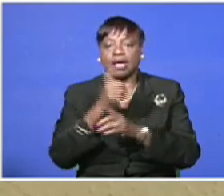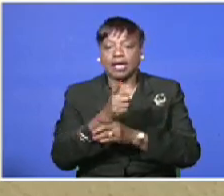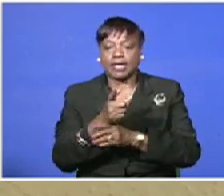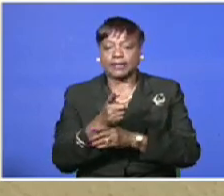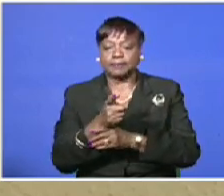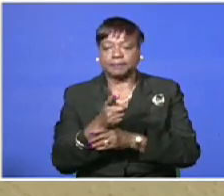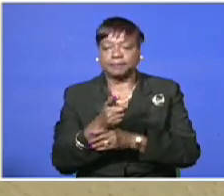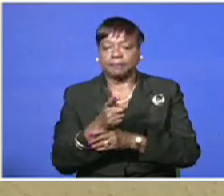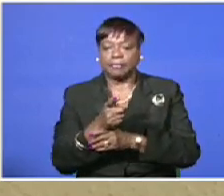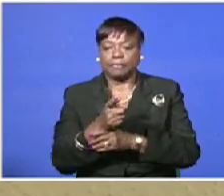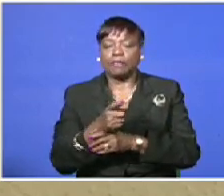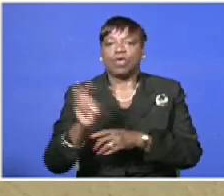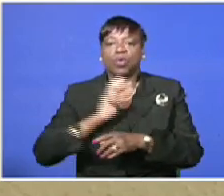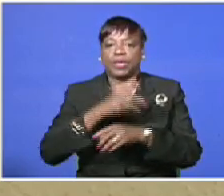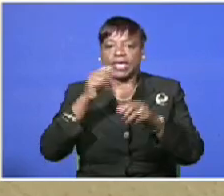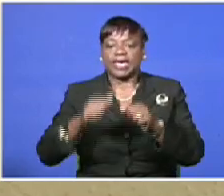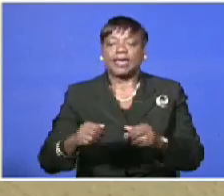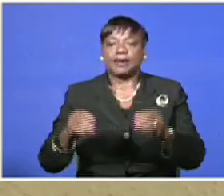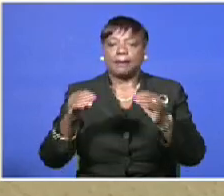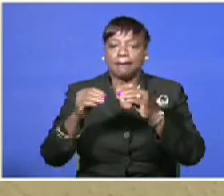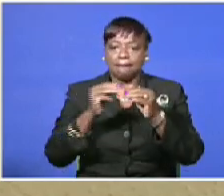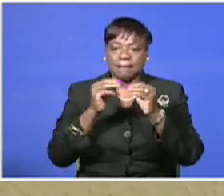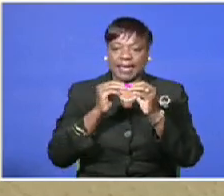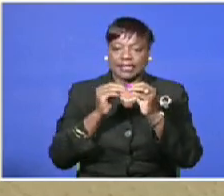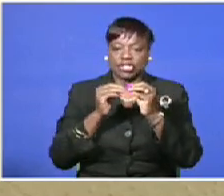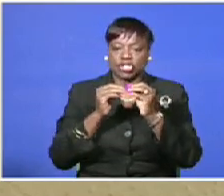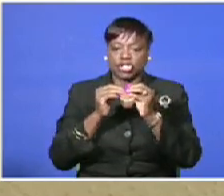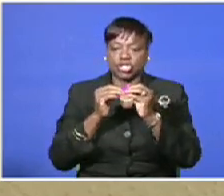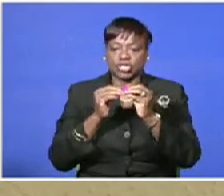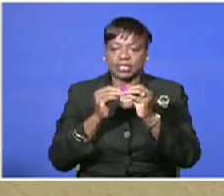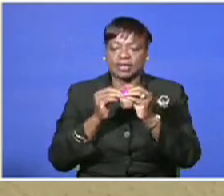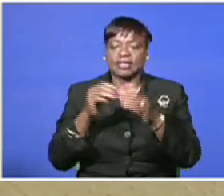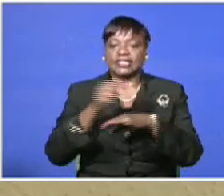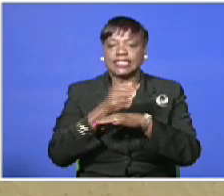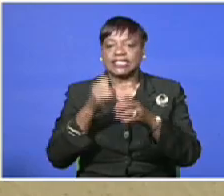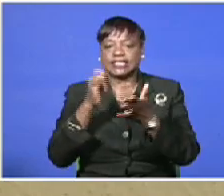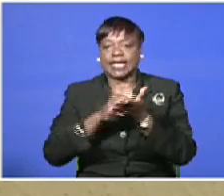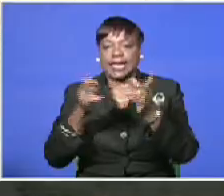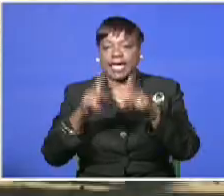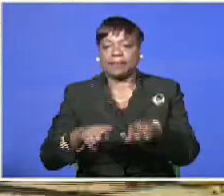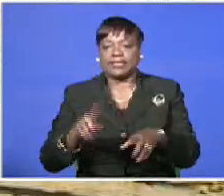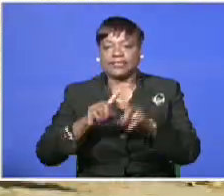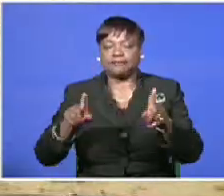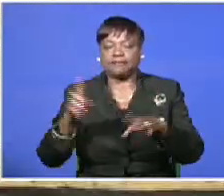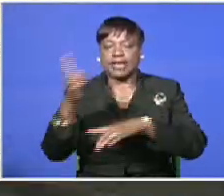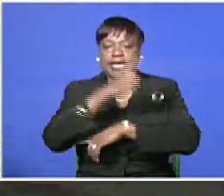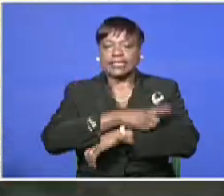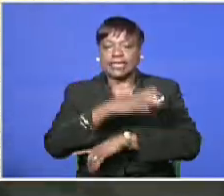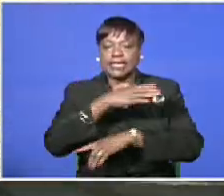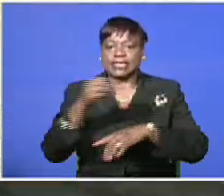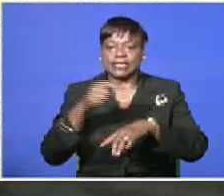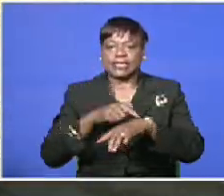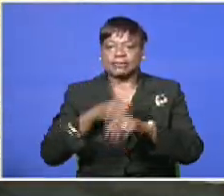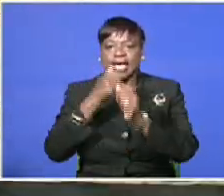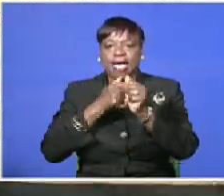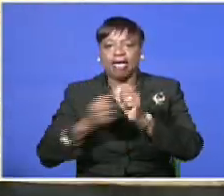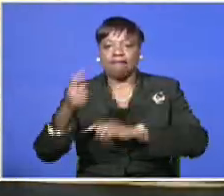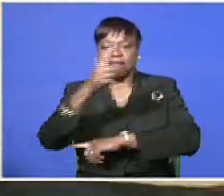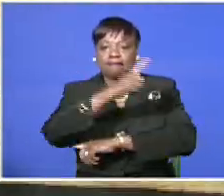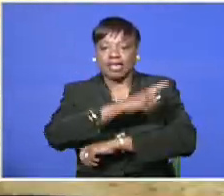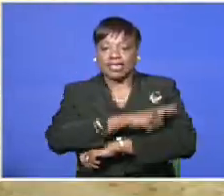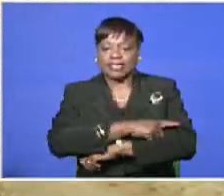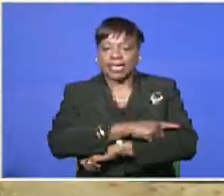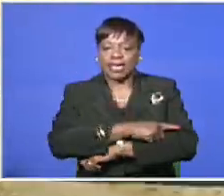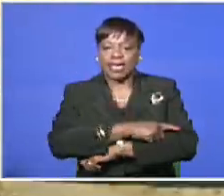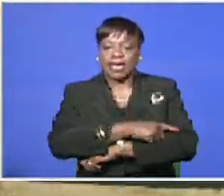Hence, we are able to match different scenes that may have occurred on different days and times. Every day, as